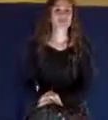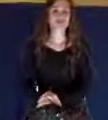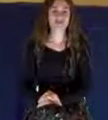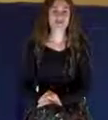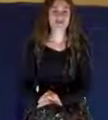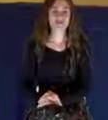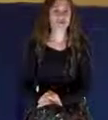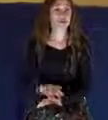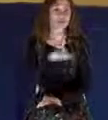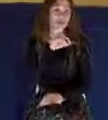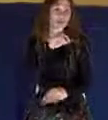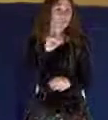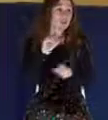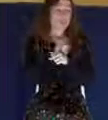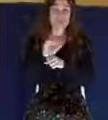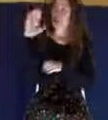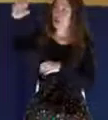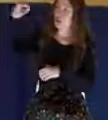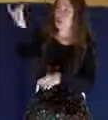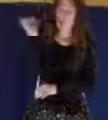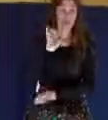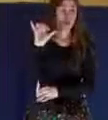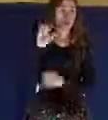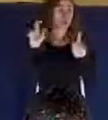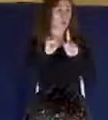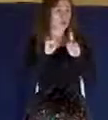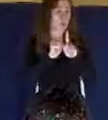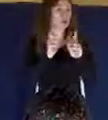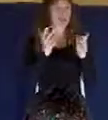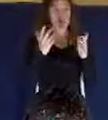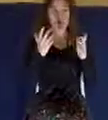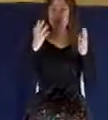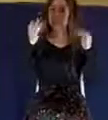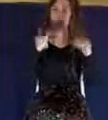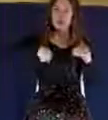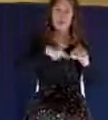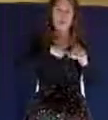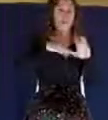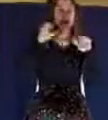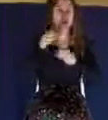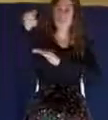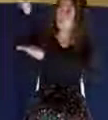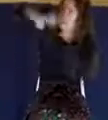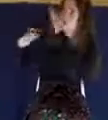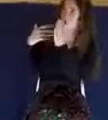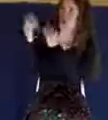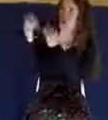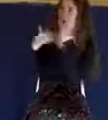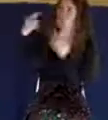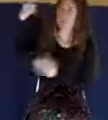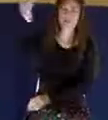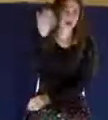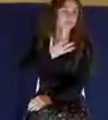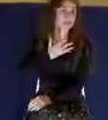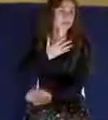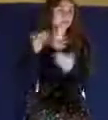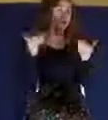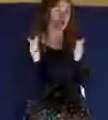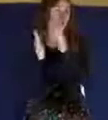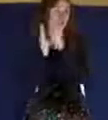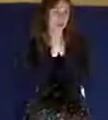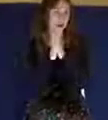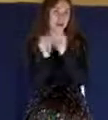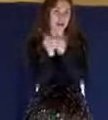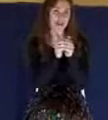May we learn from it today. May we be submissive to what he tells us. Would you pray with me? Father, thank you